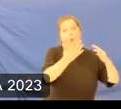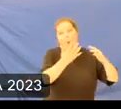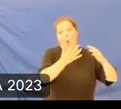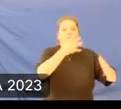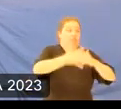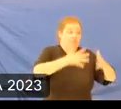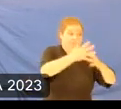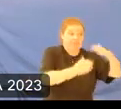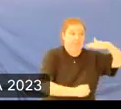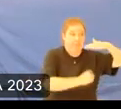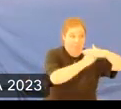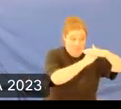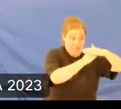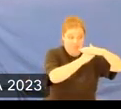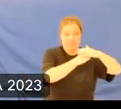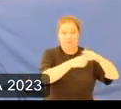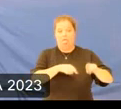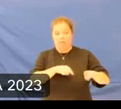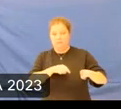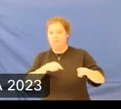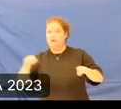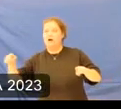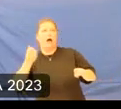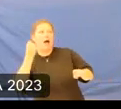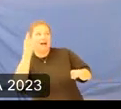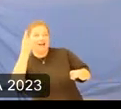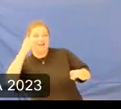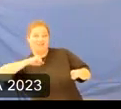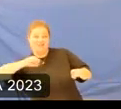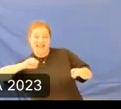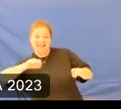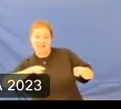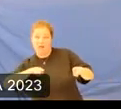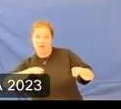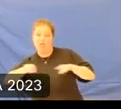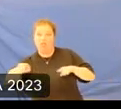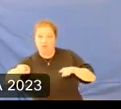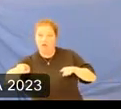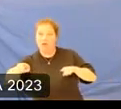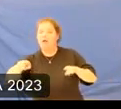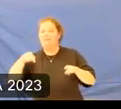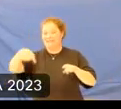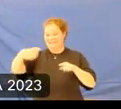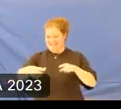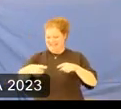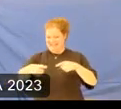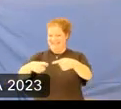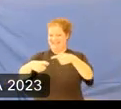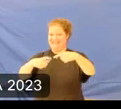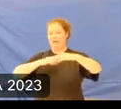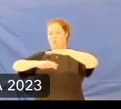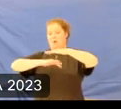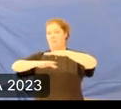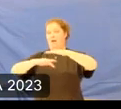the fast comprehension that is the ecological niche that pragmatics lives in. That's where